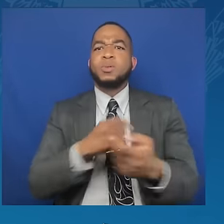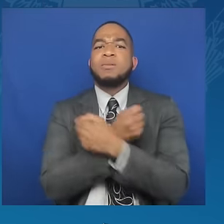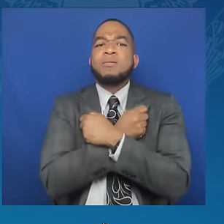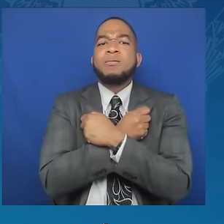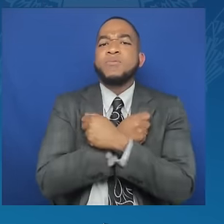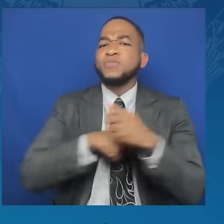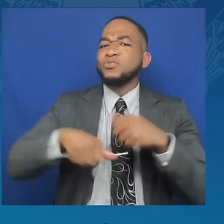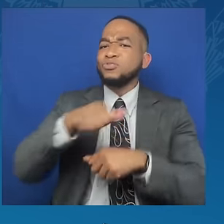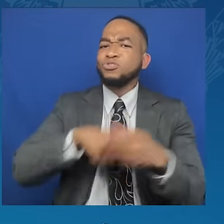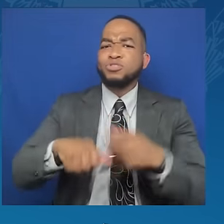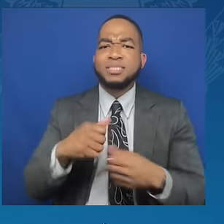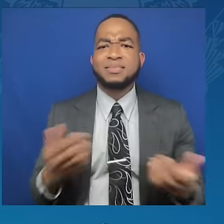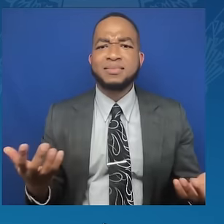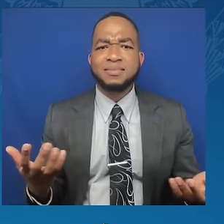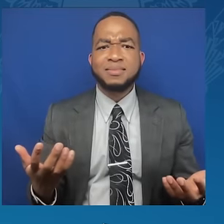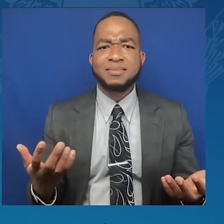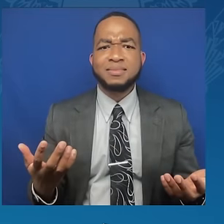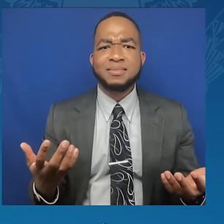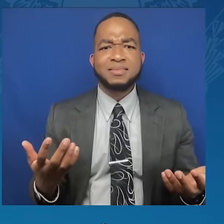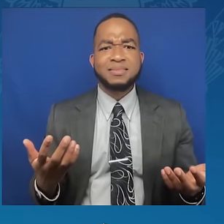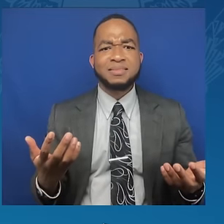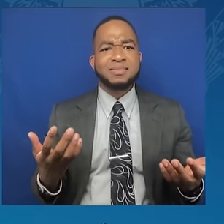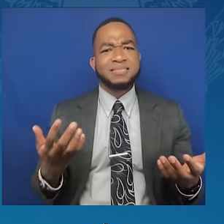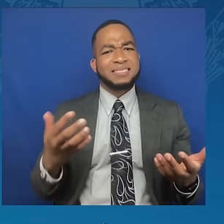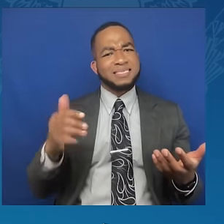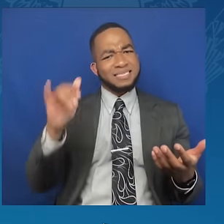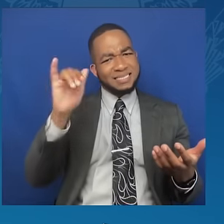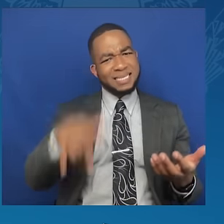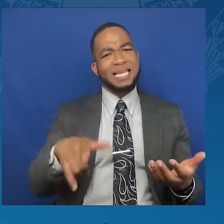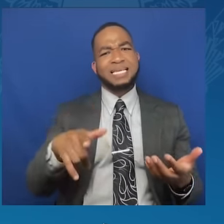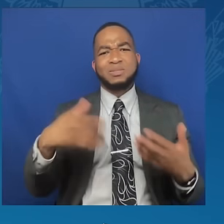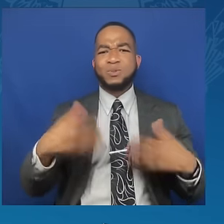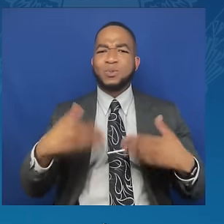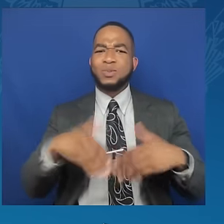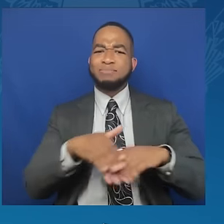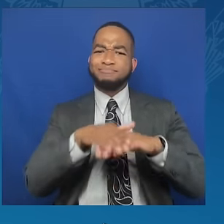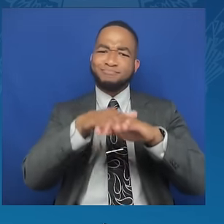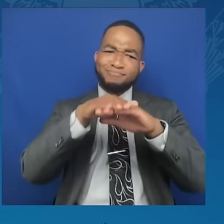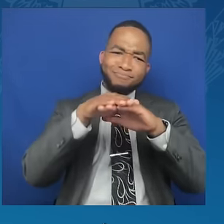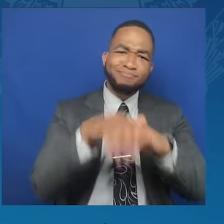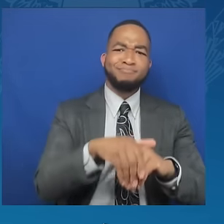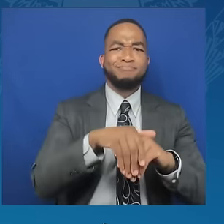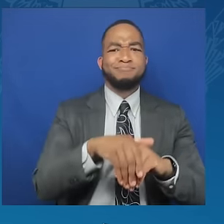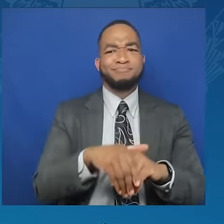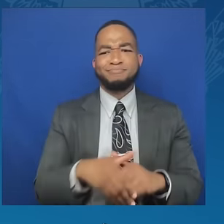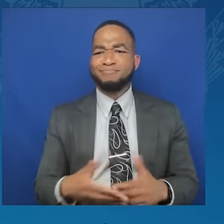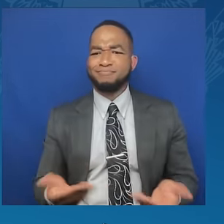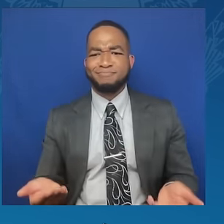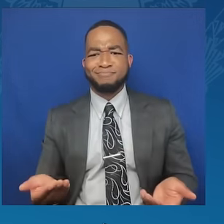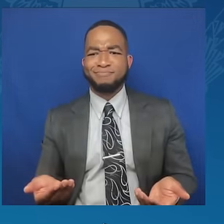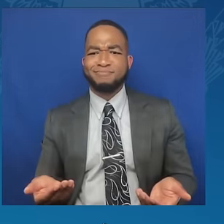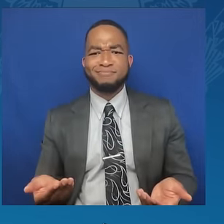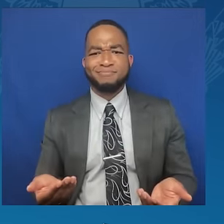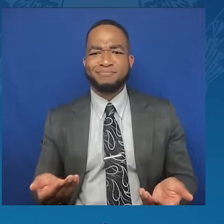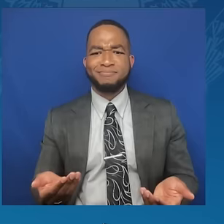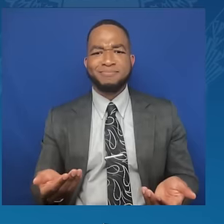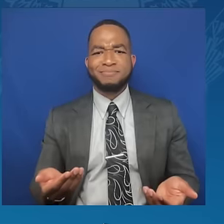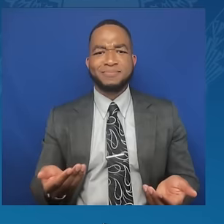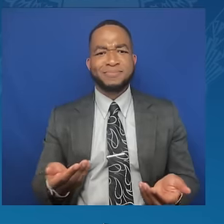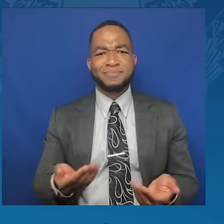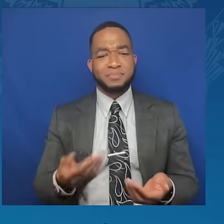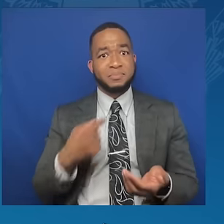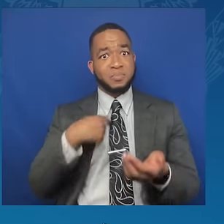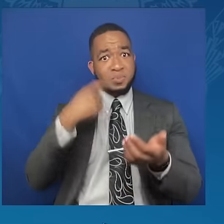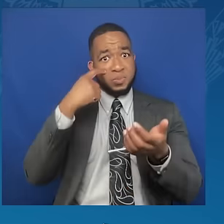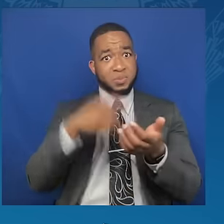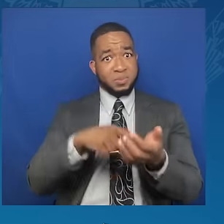The hypocrisy abounds. And do notice, the governor of Georgia signed that